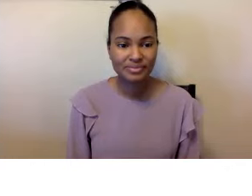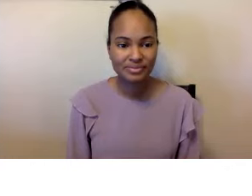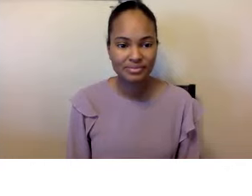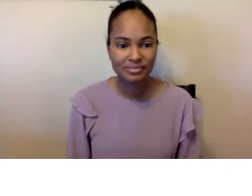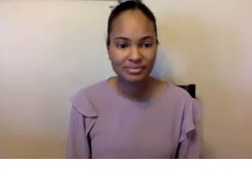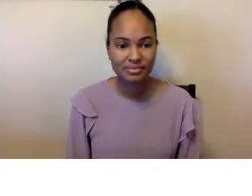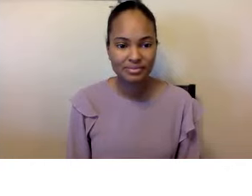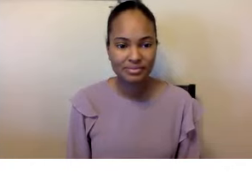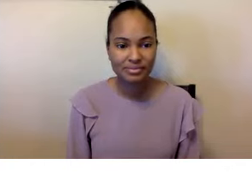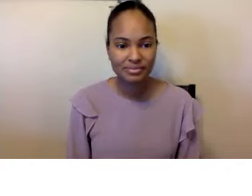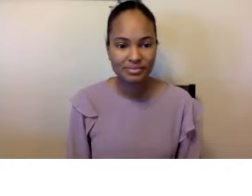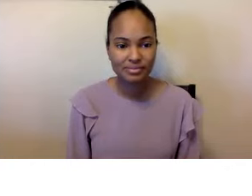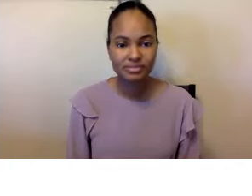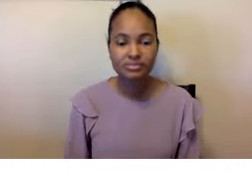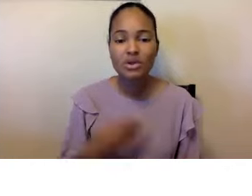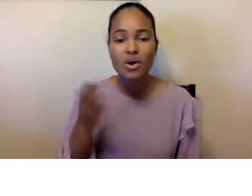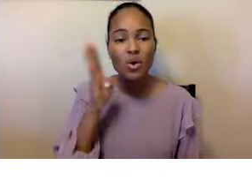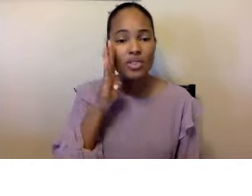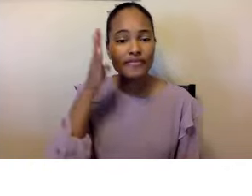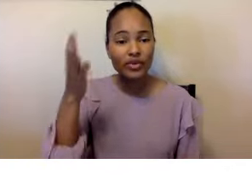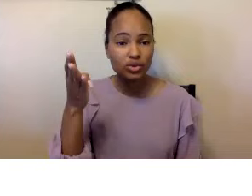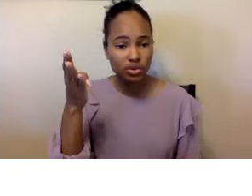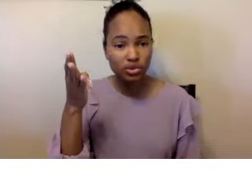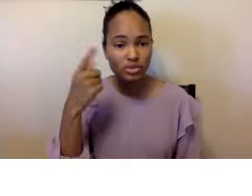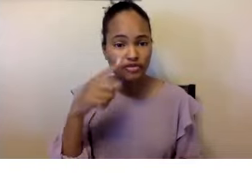Where do you see the self-advocacy movement going in the future?